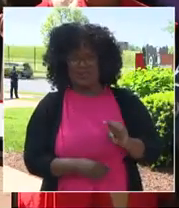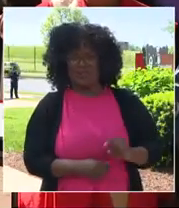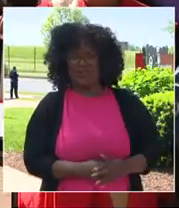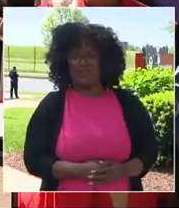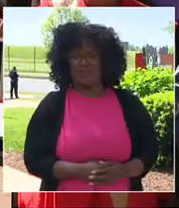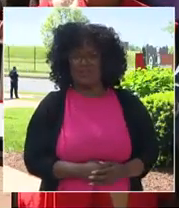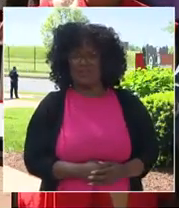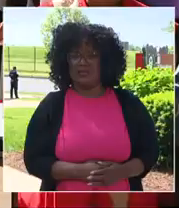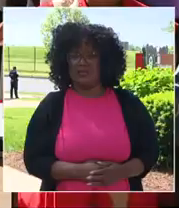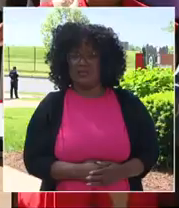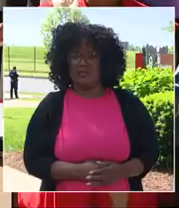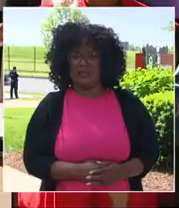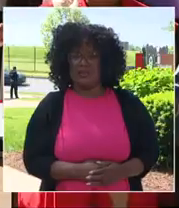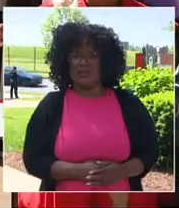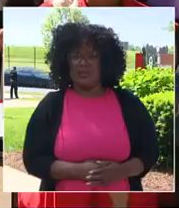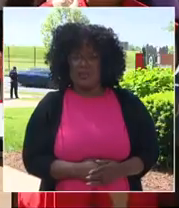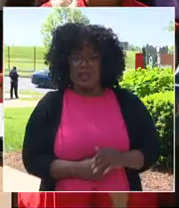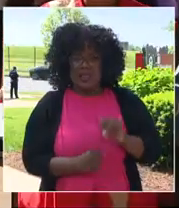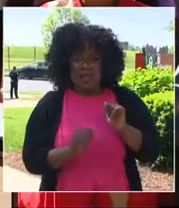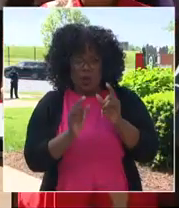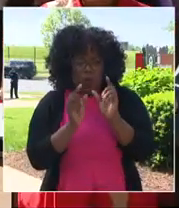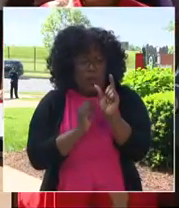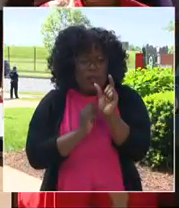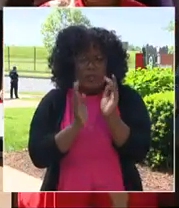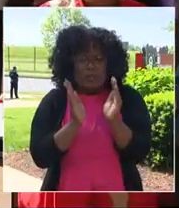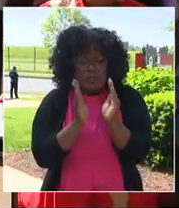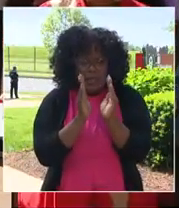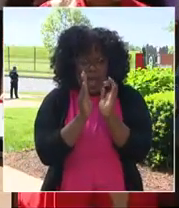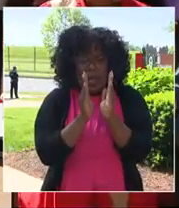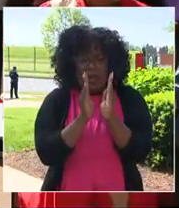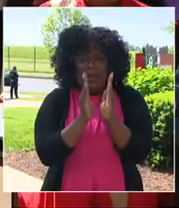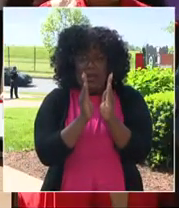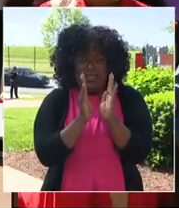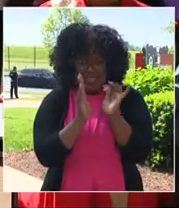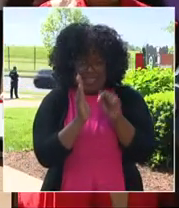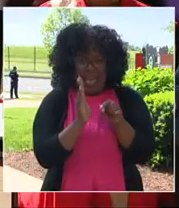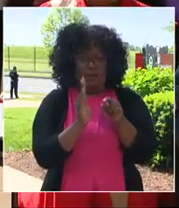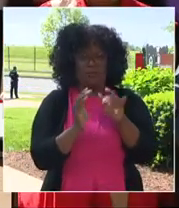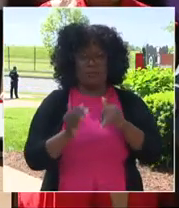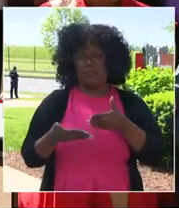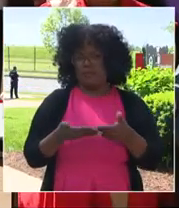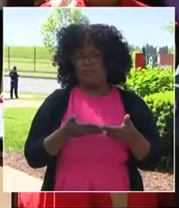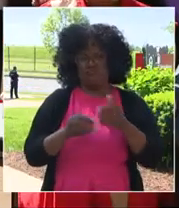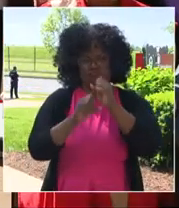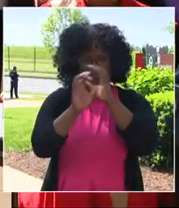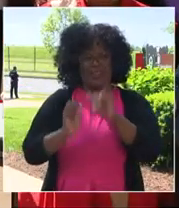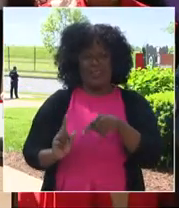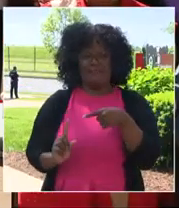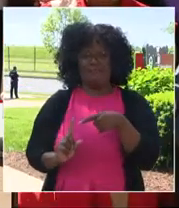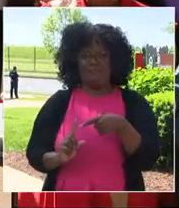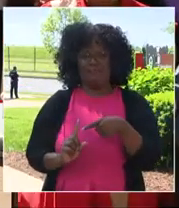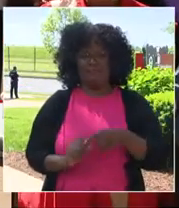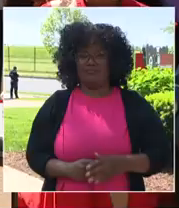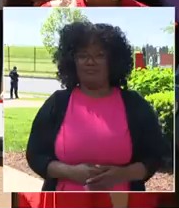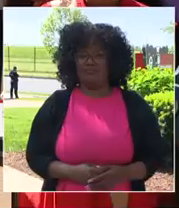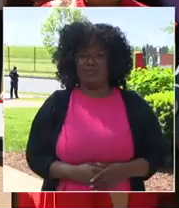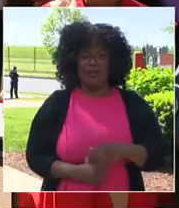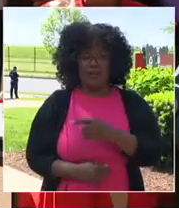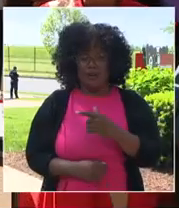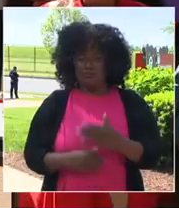big she was, guys. She's a miracle baby. She's 13 now, and she is thriving. But you know why she's thriving? Because of the